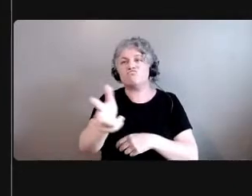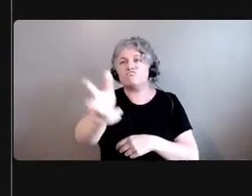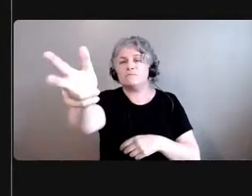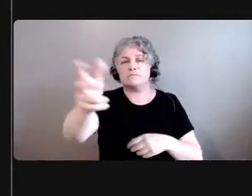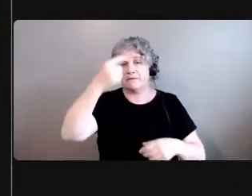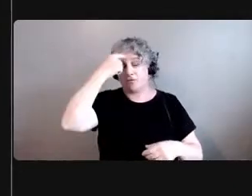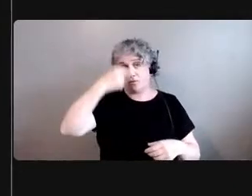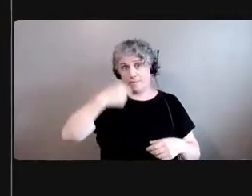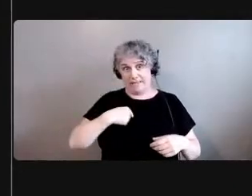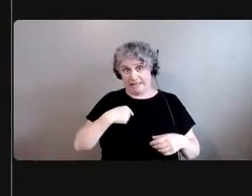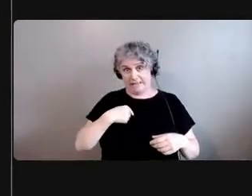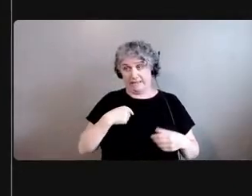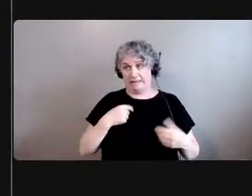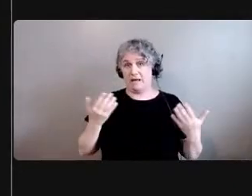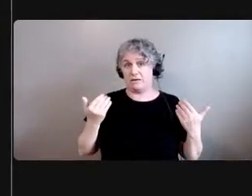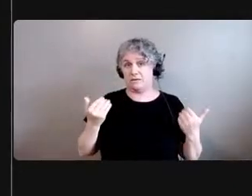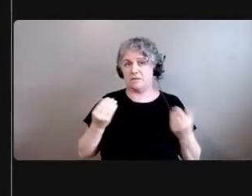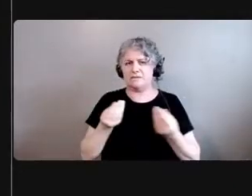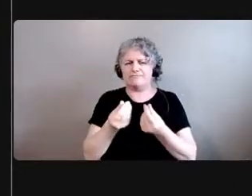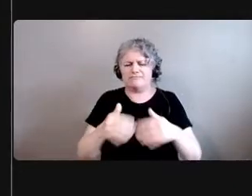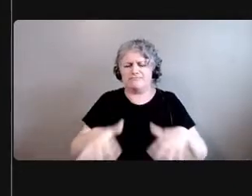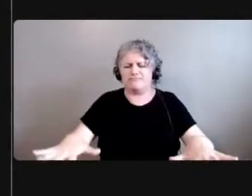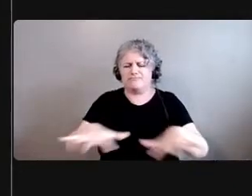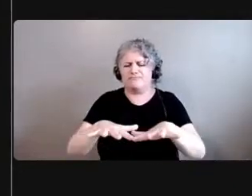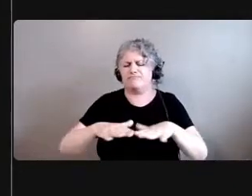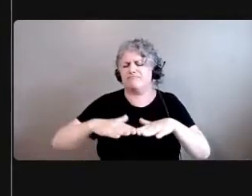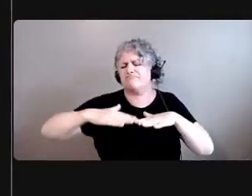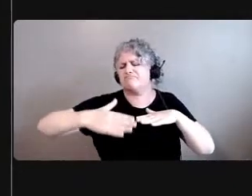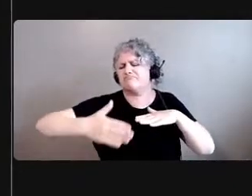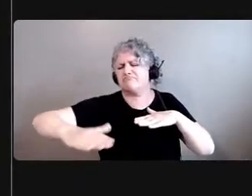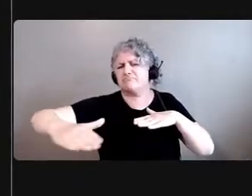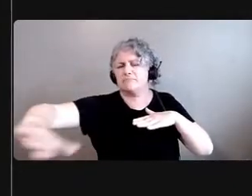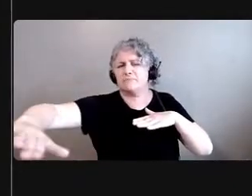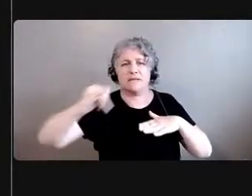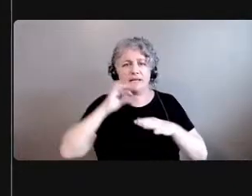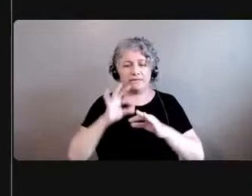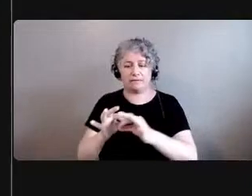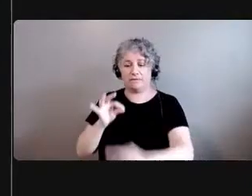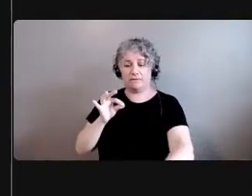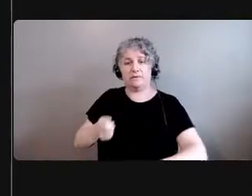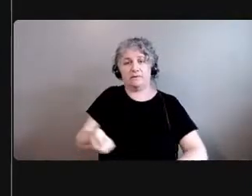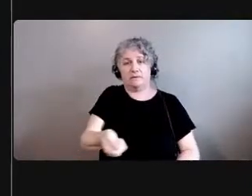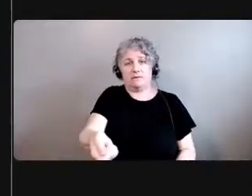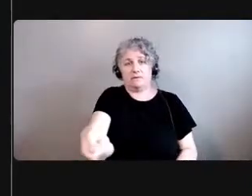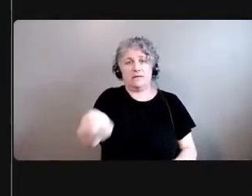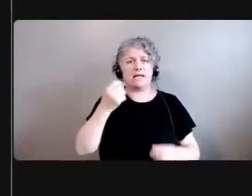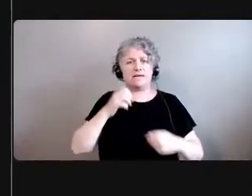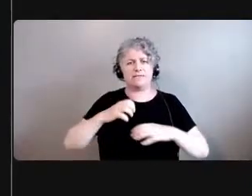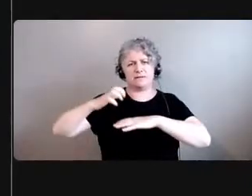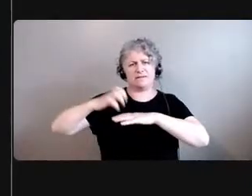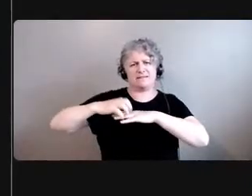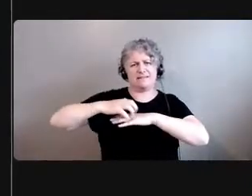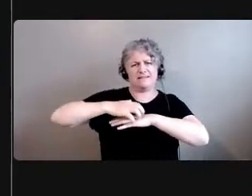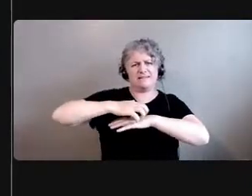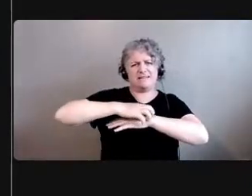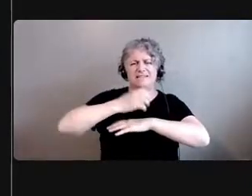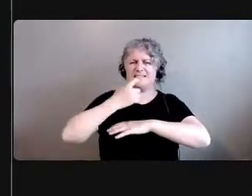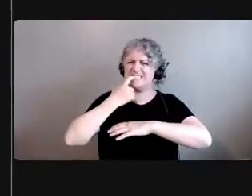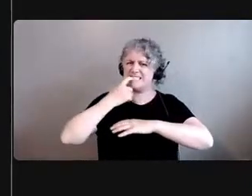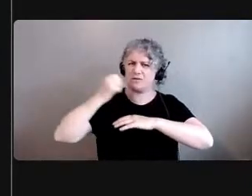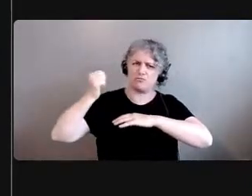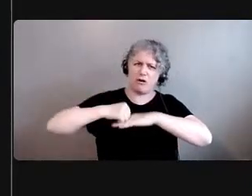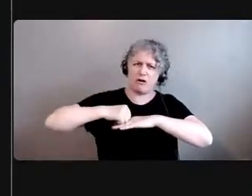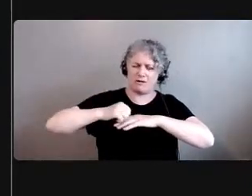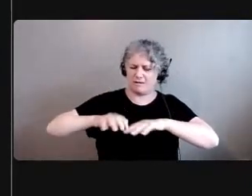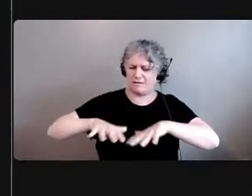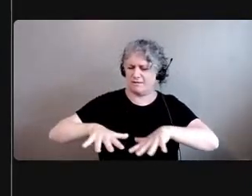the outdoors is terrain. If I'm going to be using my cane, loose gravel is really difficult, or